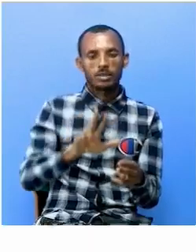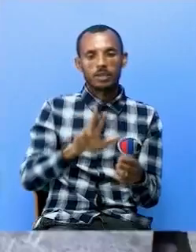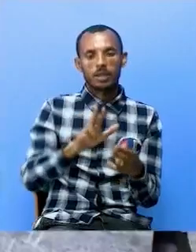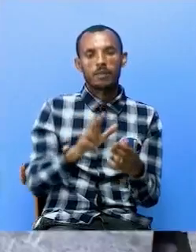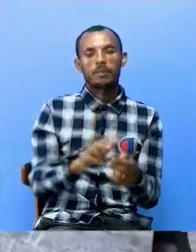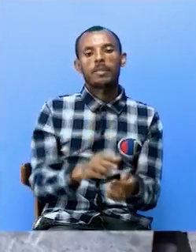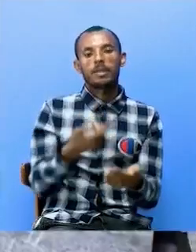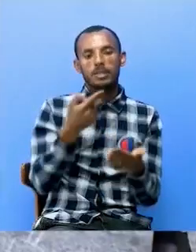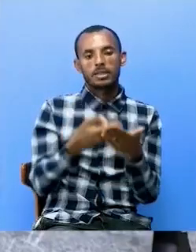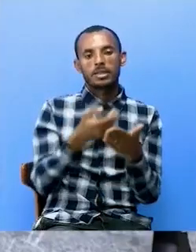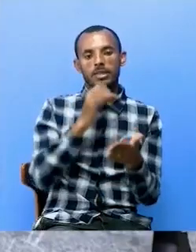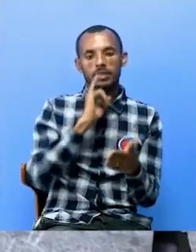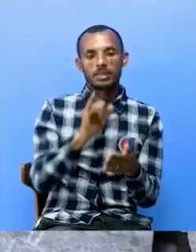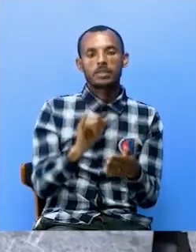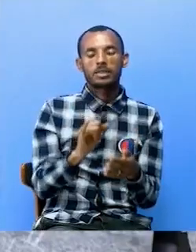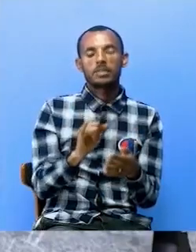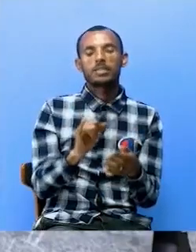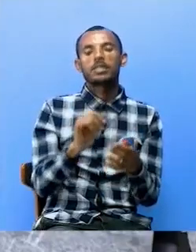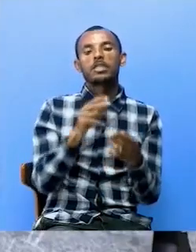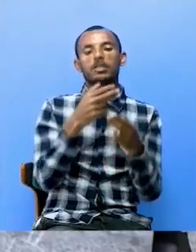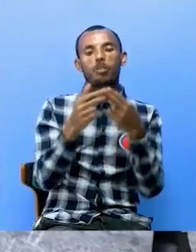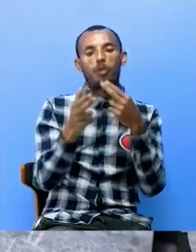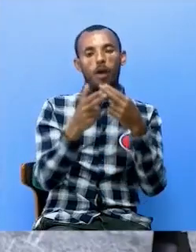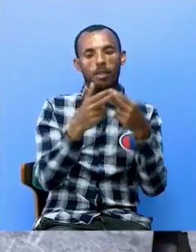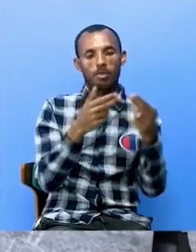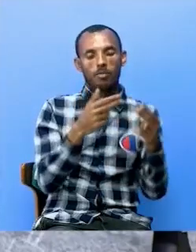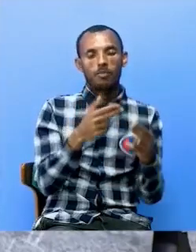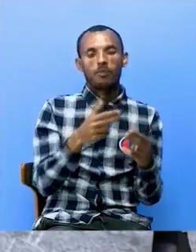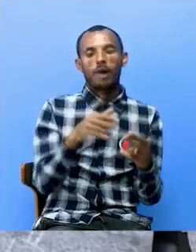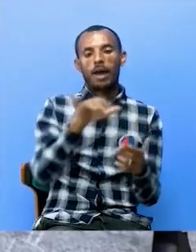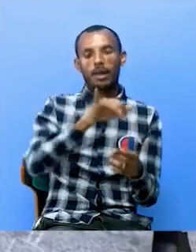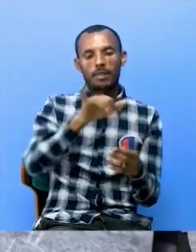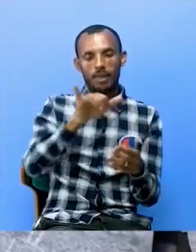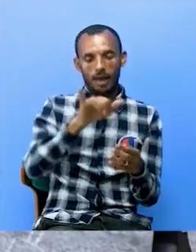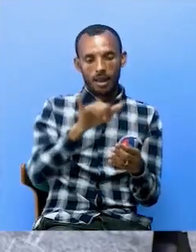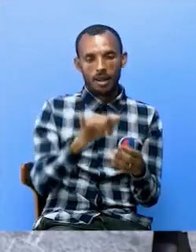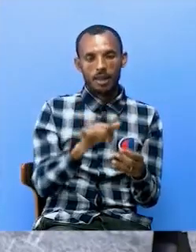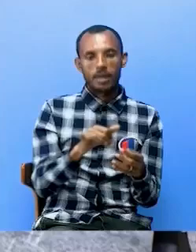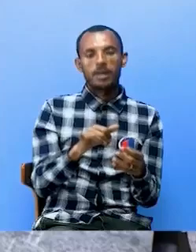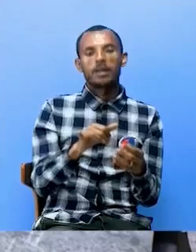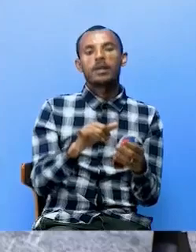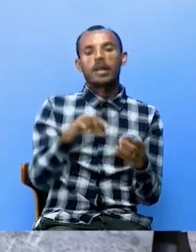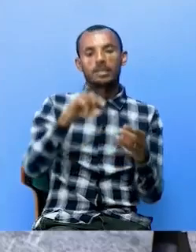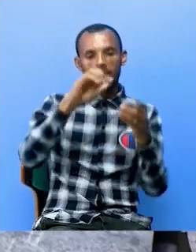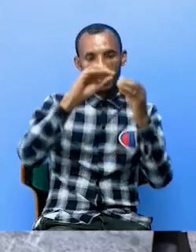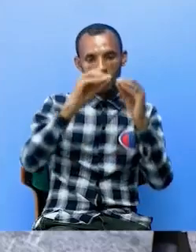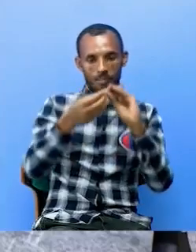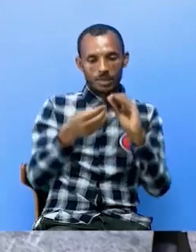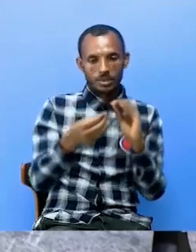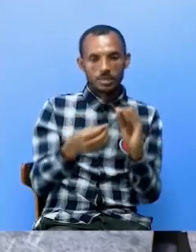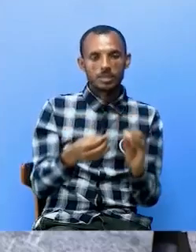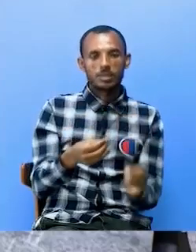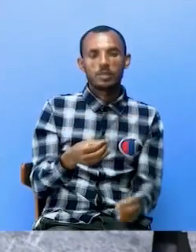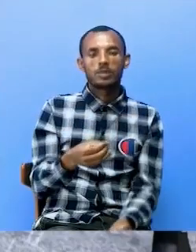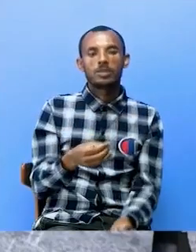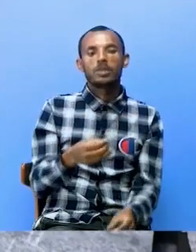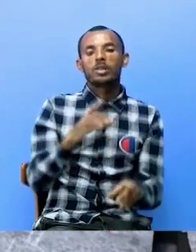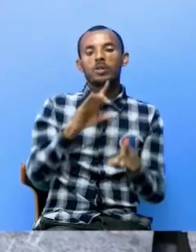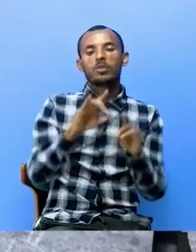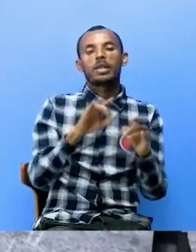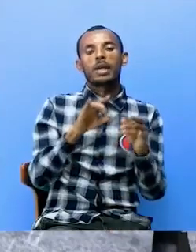Okay, this is the product of identical rational numbers. So